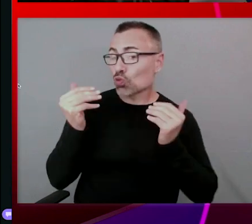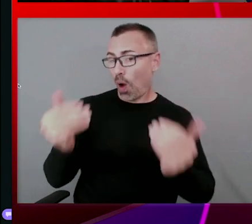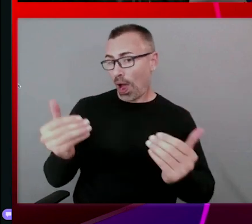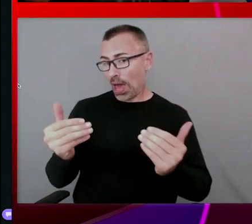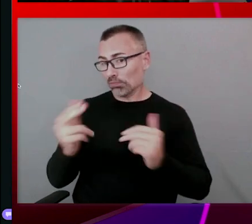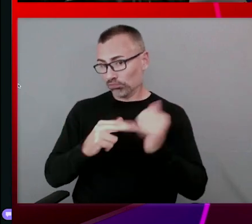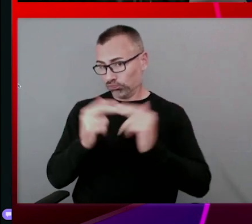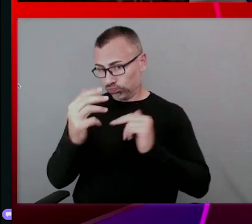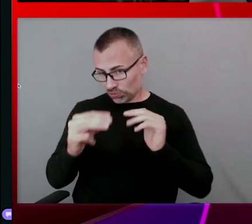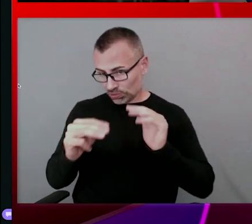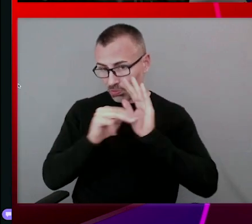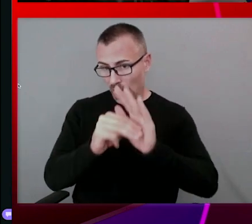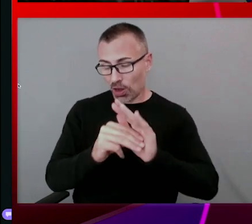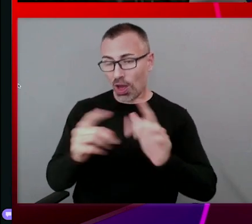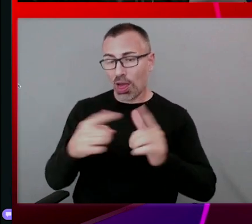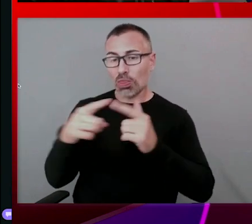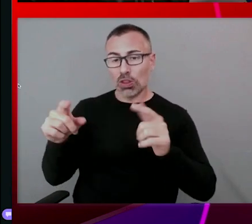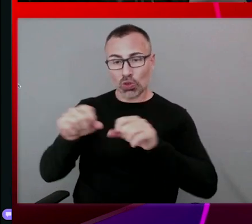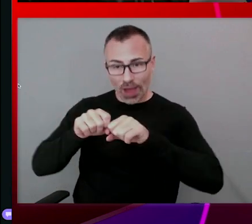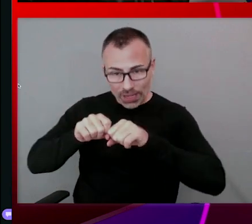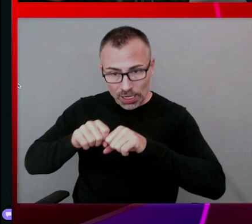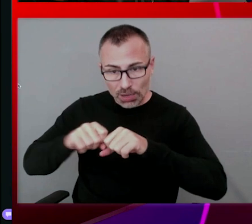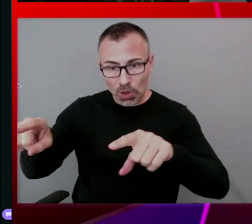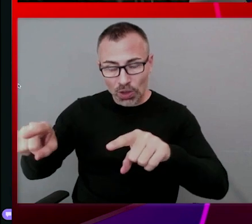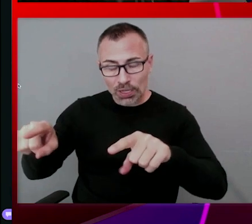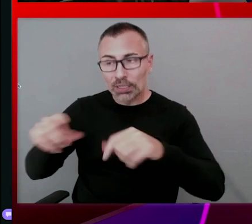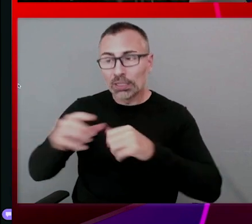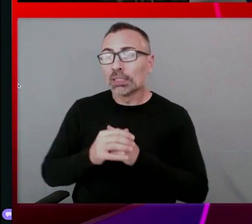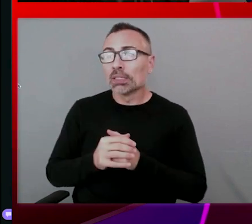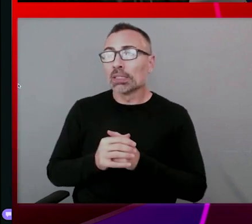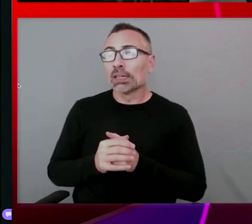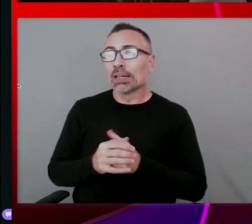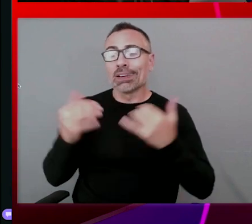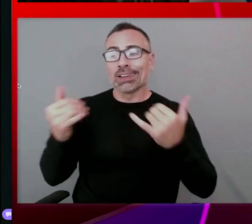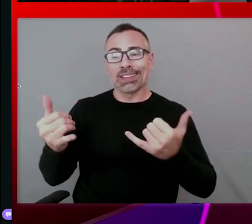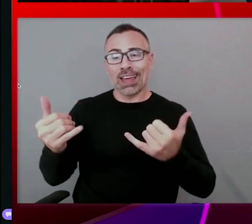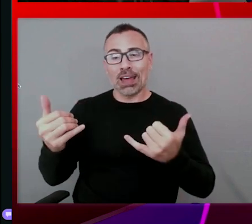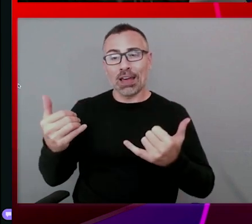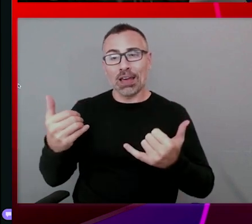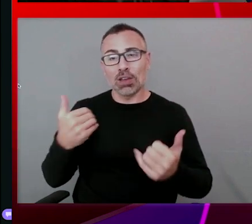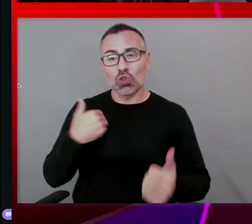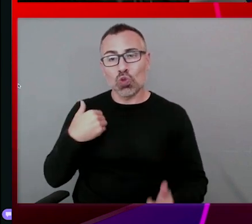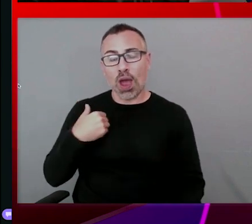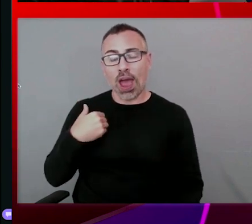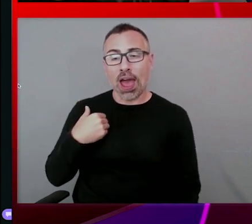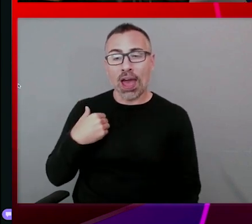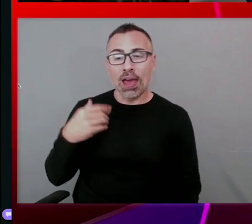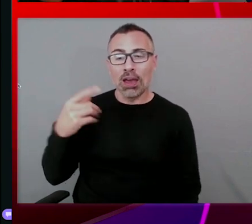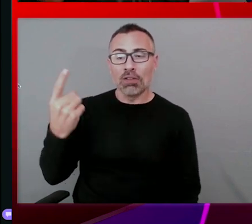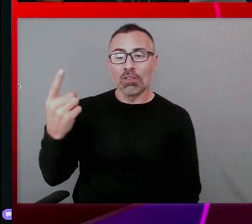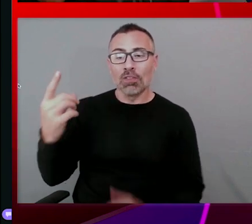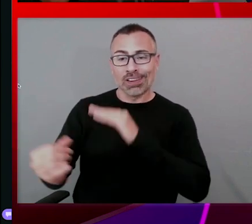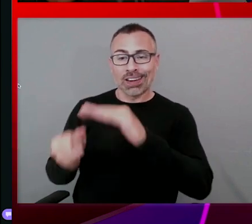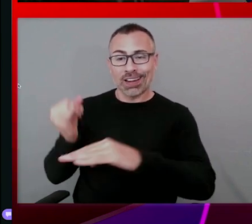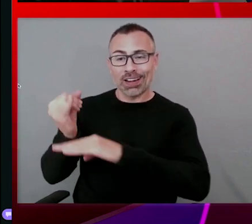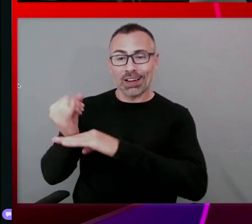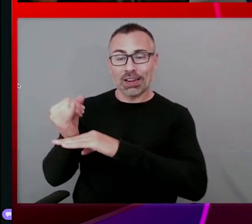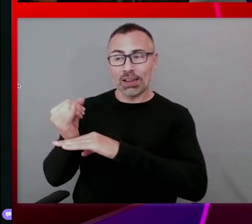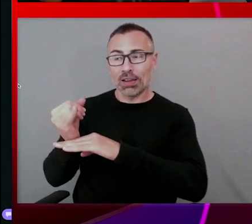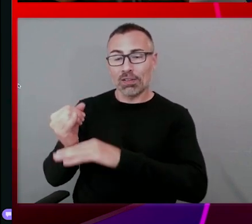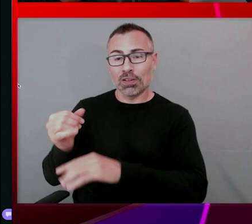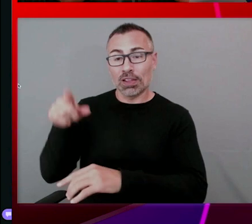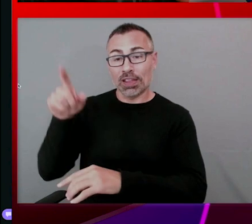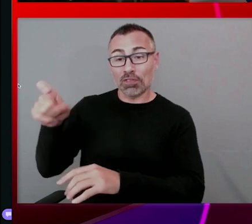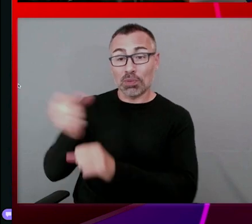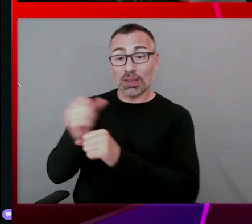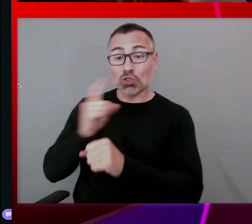on to host it, right? Deploy it. Yep. Now you have a payload that comes in during inference. You got to make sure that that raw payload,